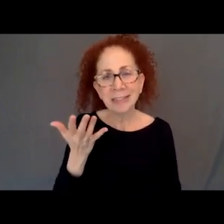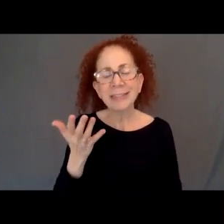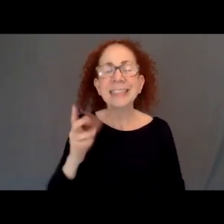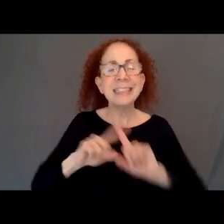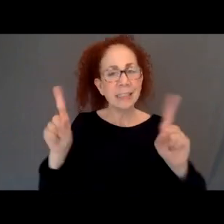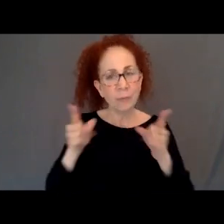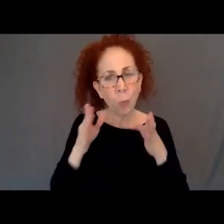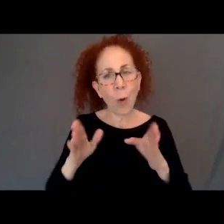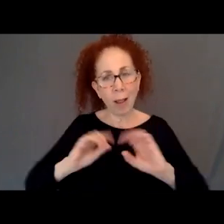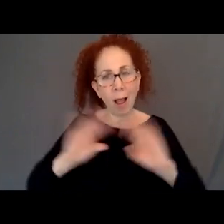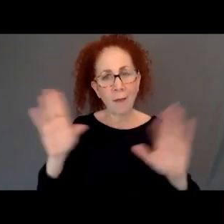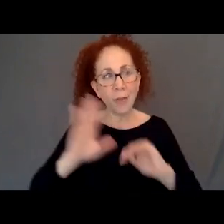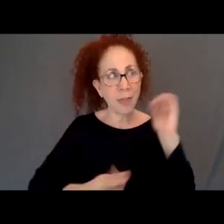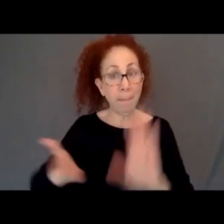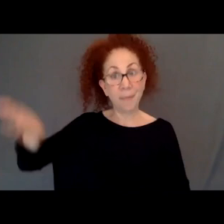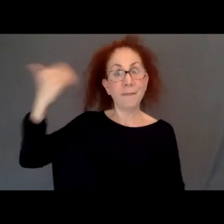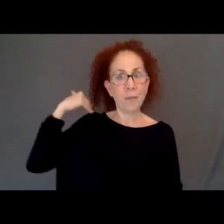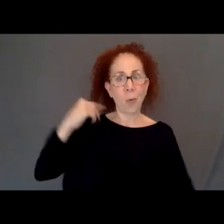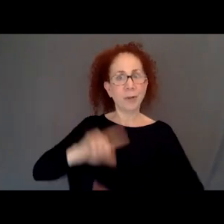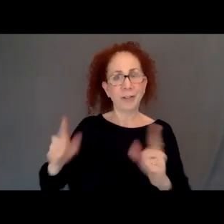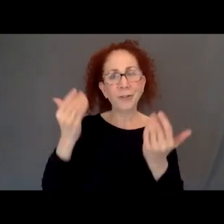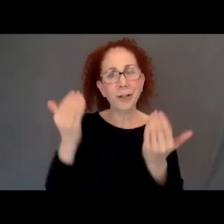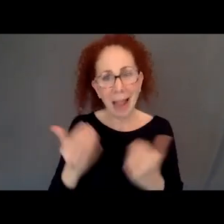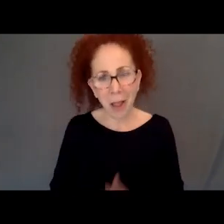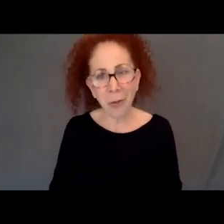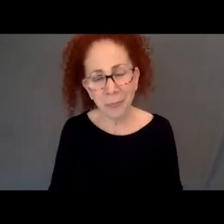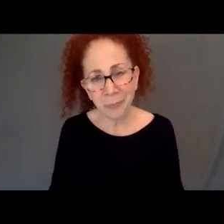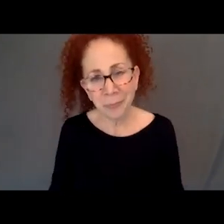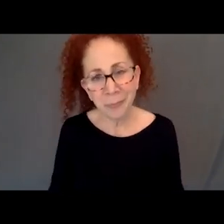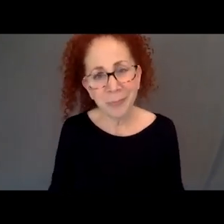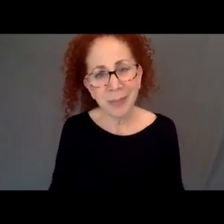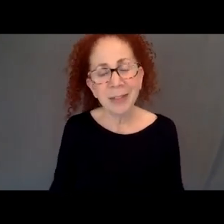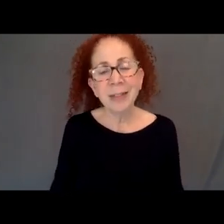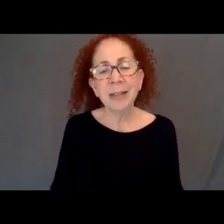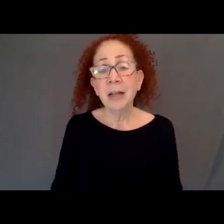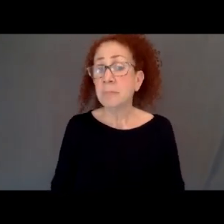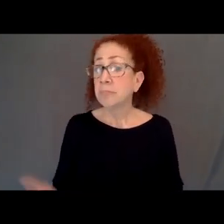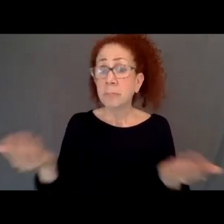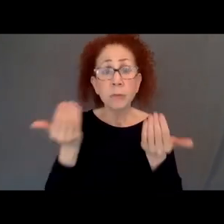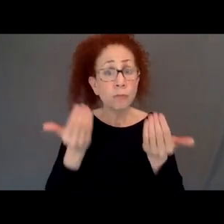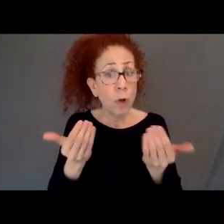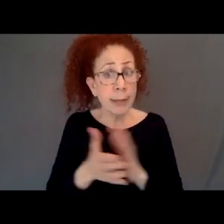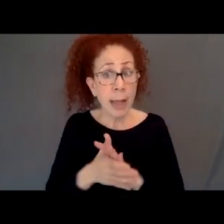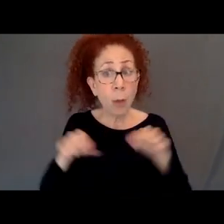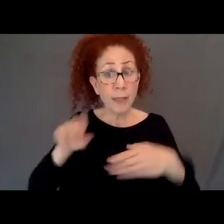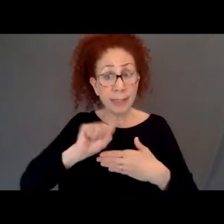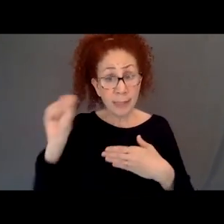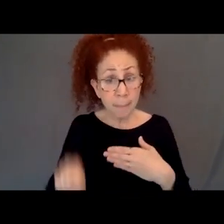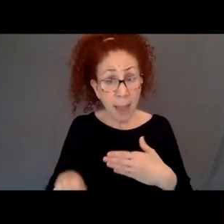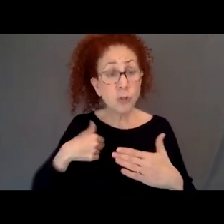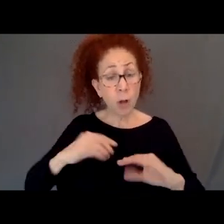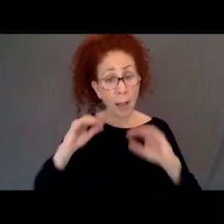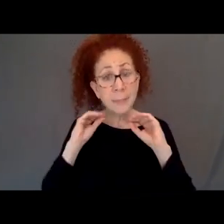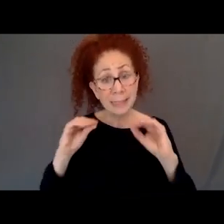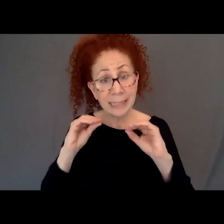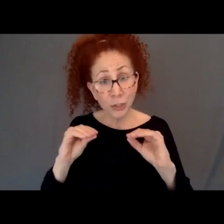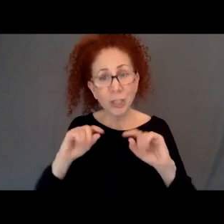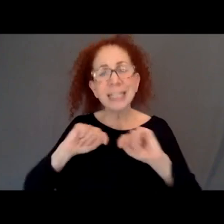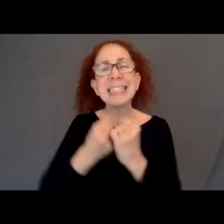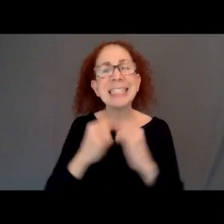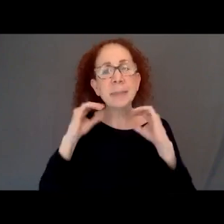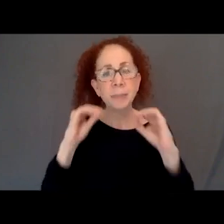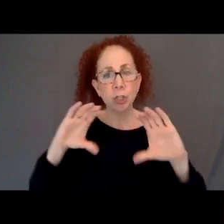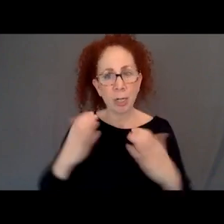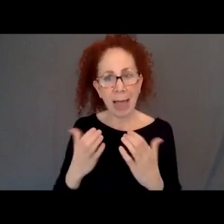different ways from how it used to be before, but right now this semester I'm